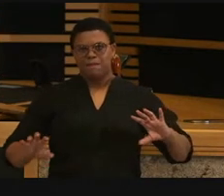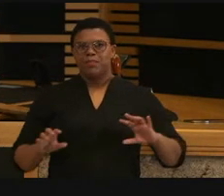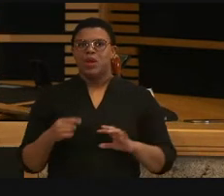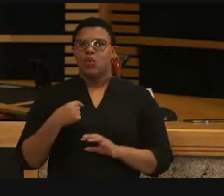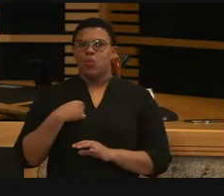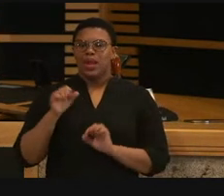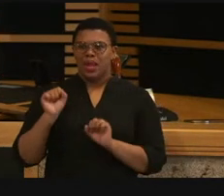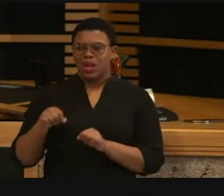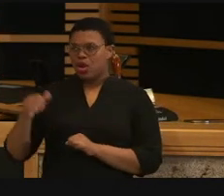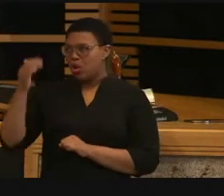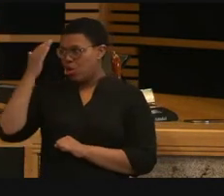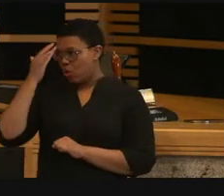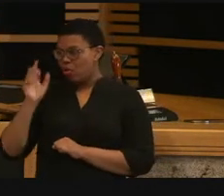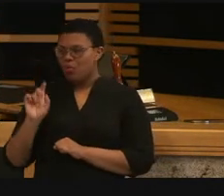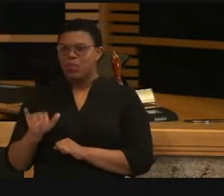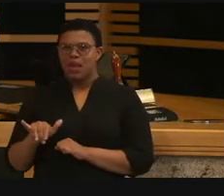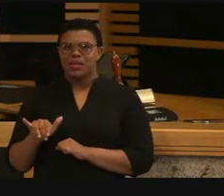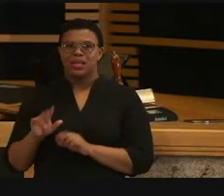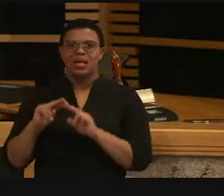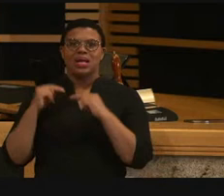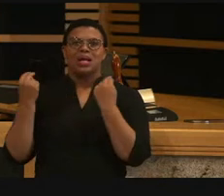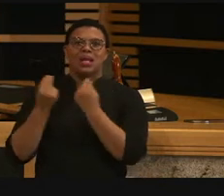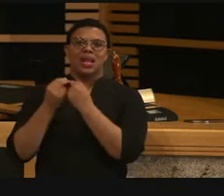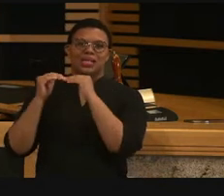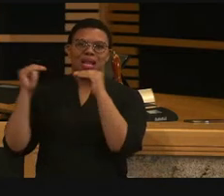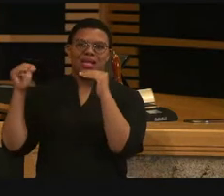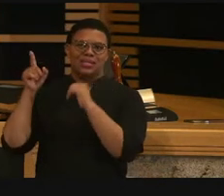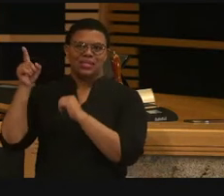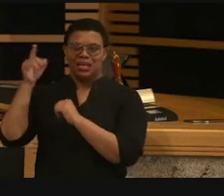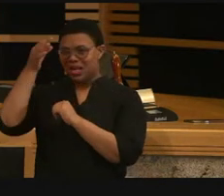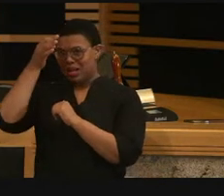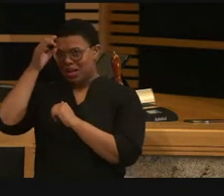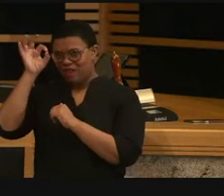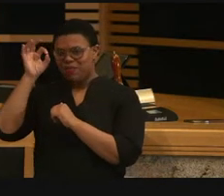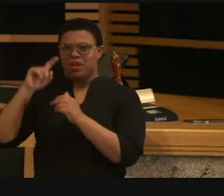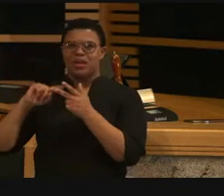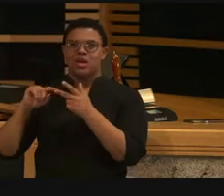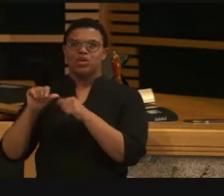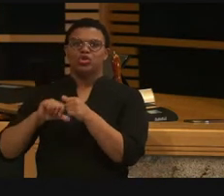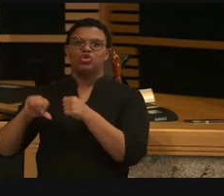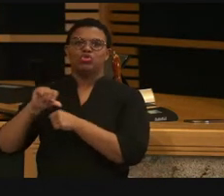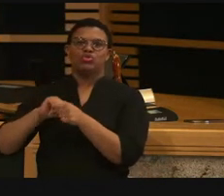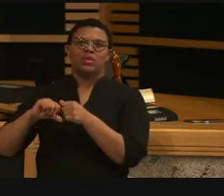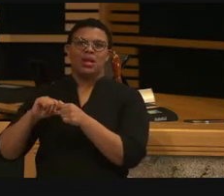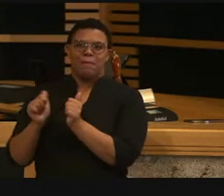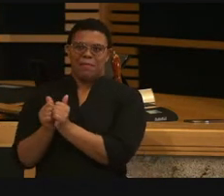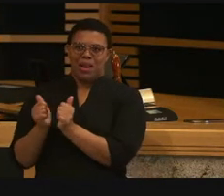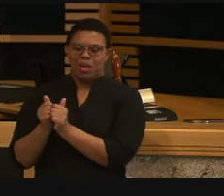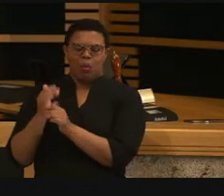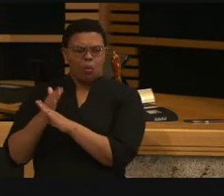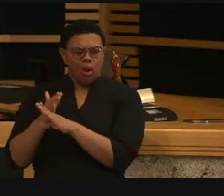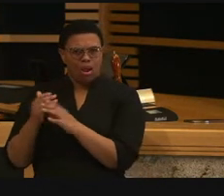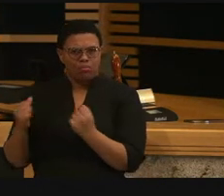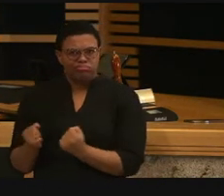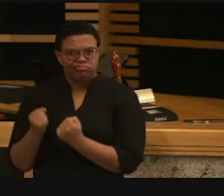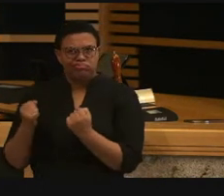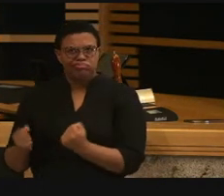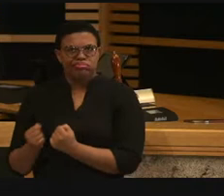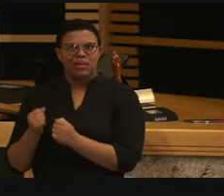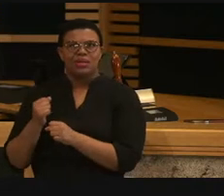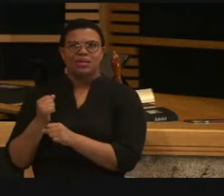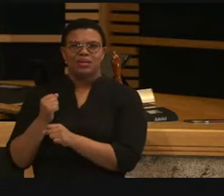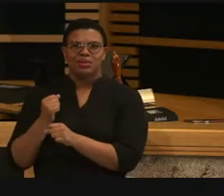appreciate that in the national level, the government and the social partners have been working tirelessly to turn the tide against the TB